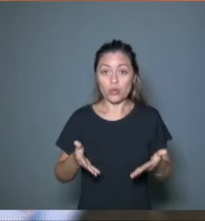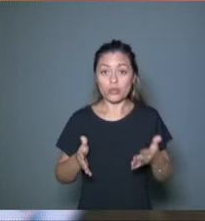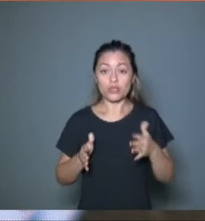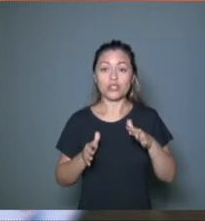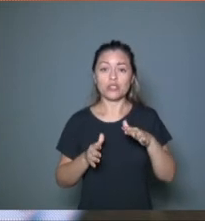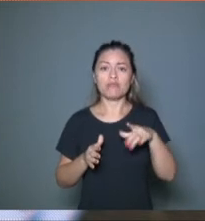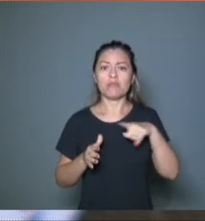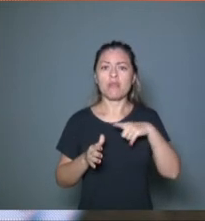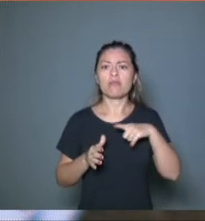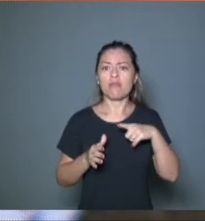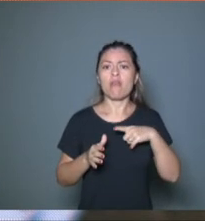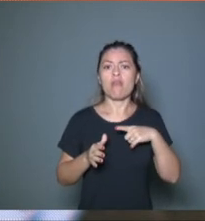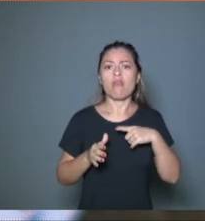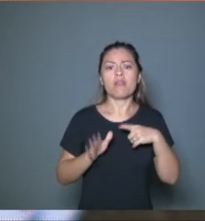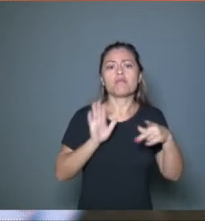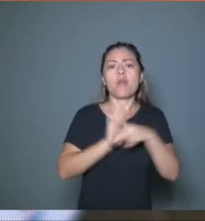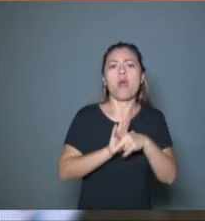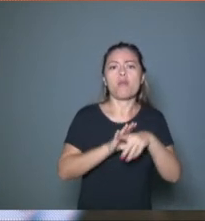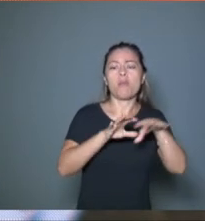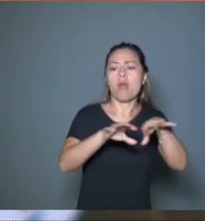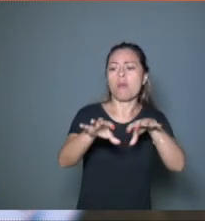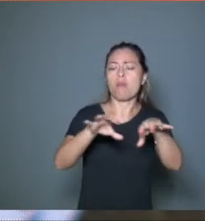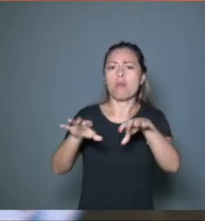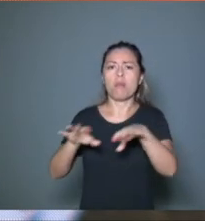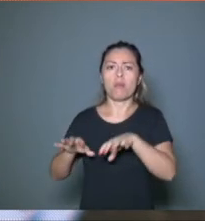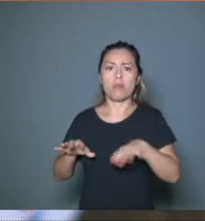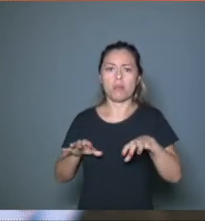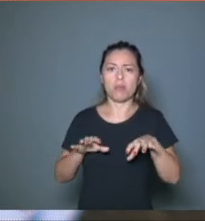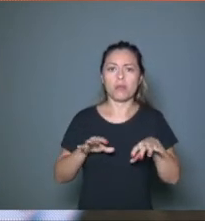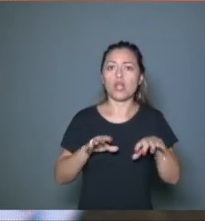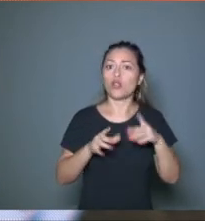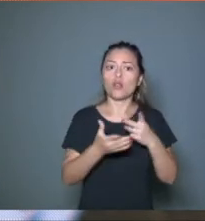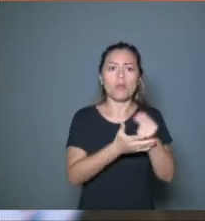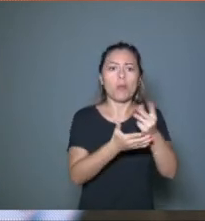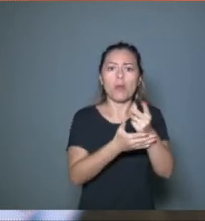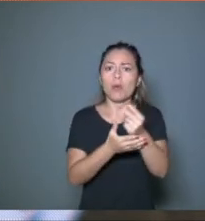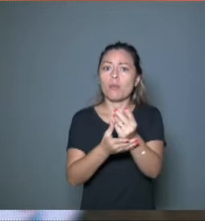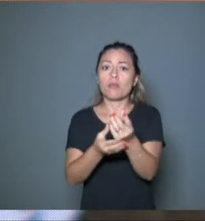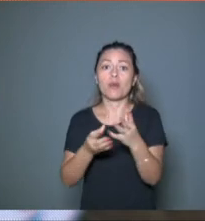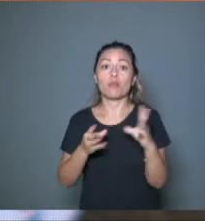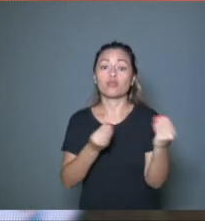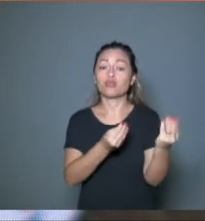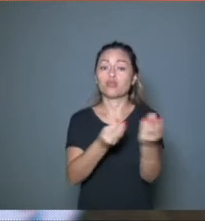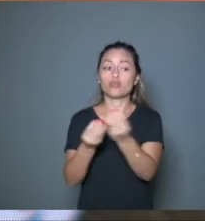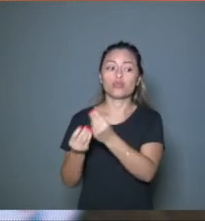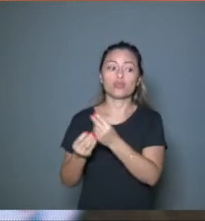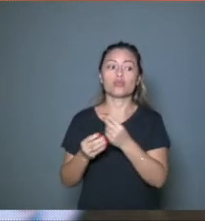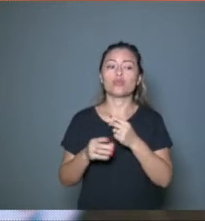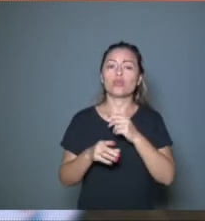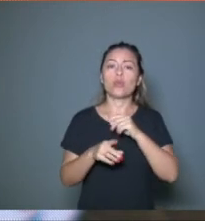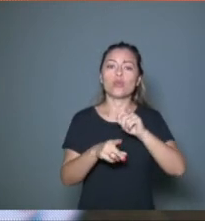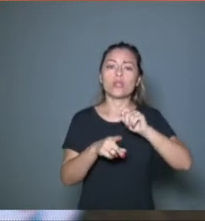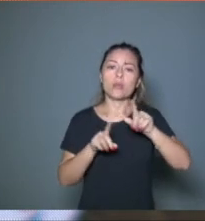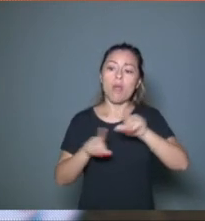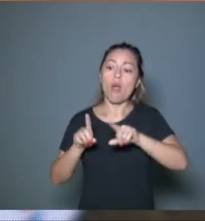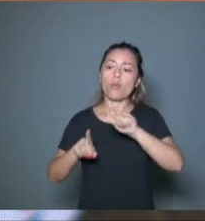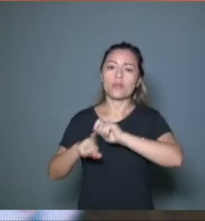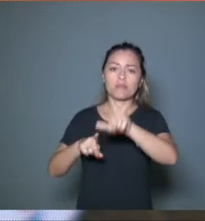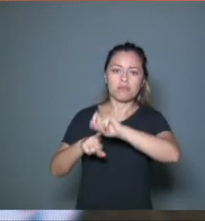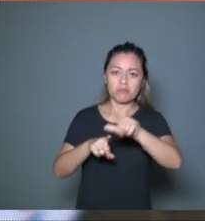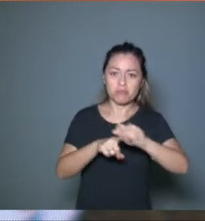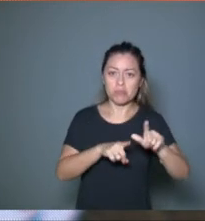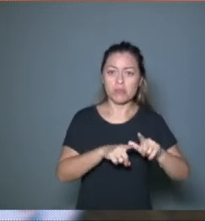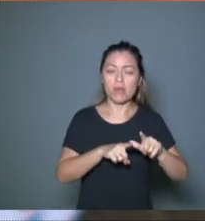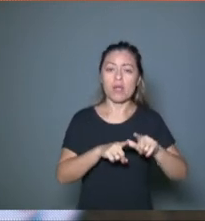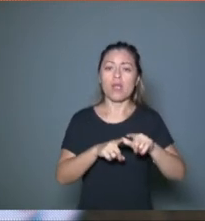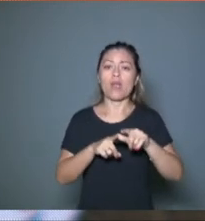how valuable those they were. Today, we have two-thirds of our own land and one-third leased. And in the past few